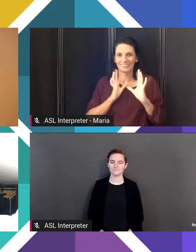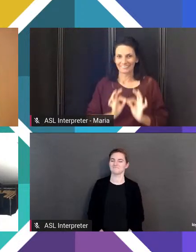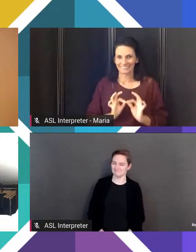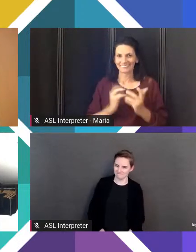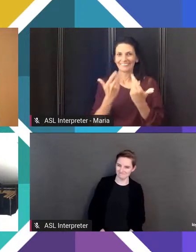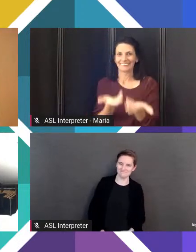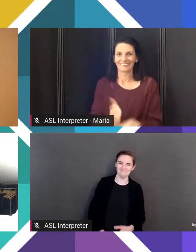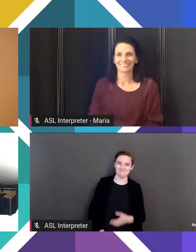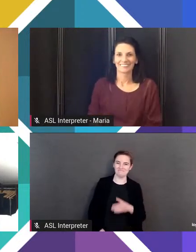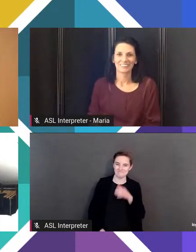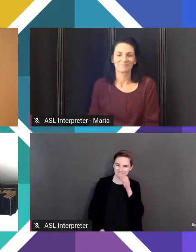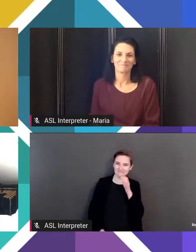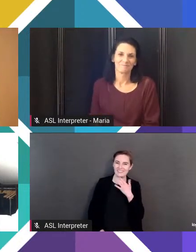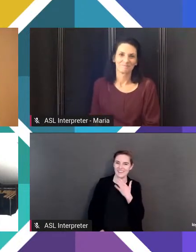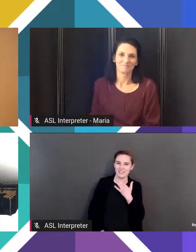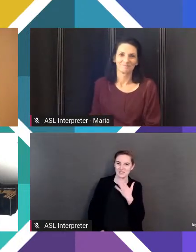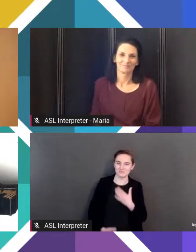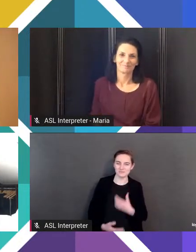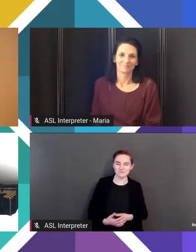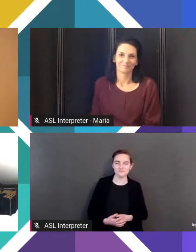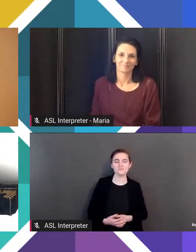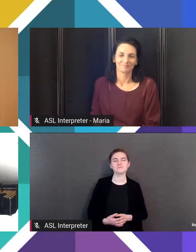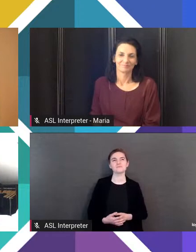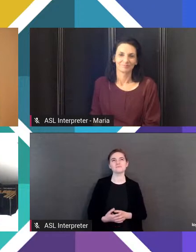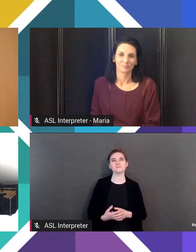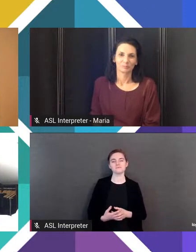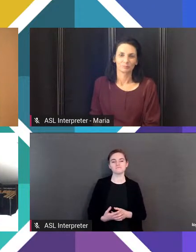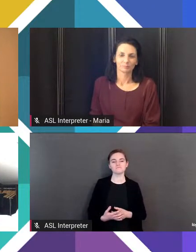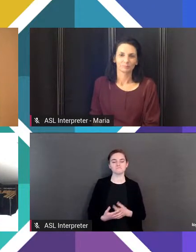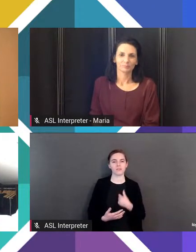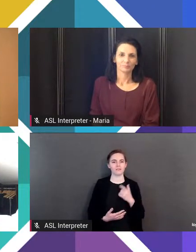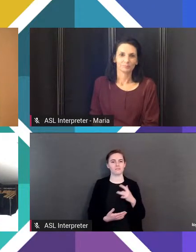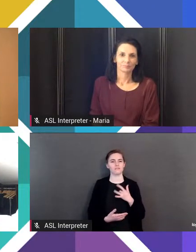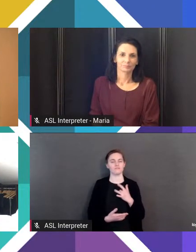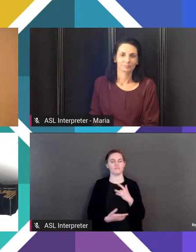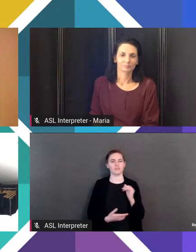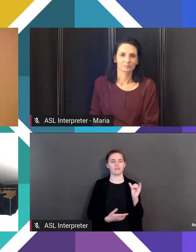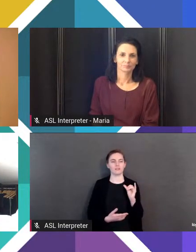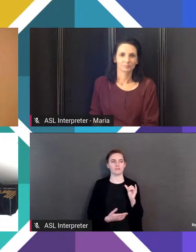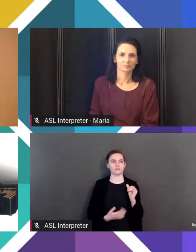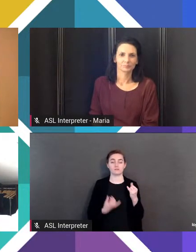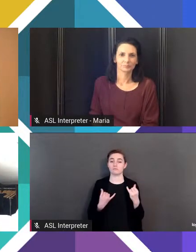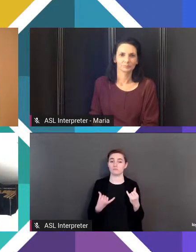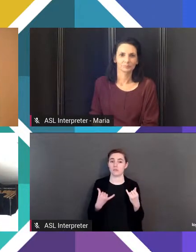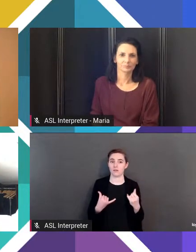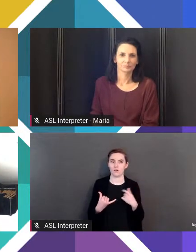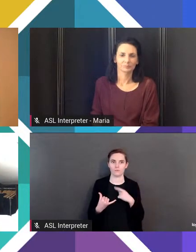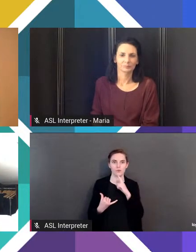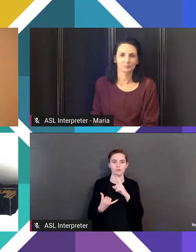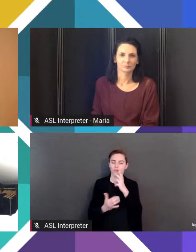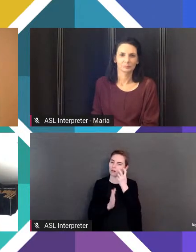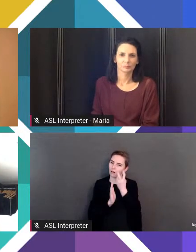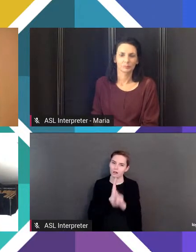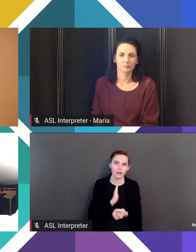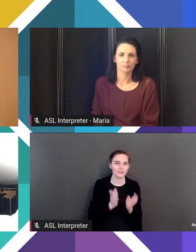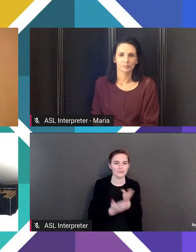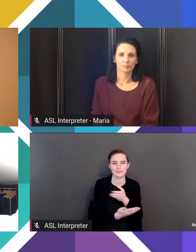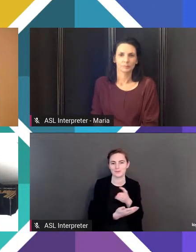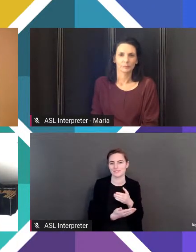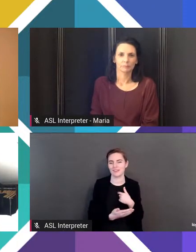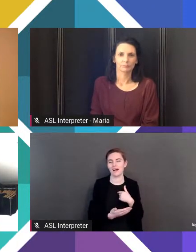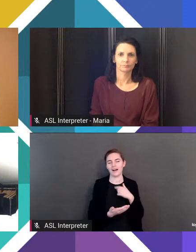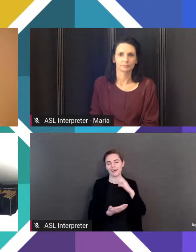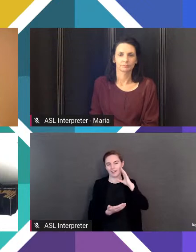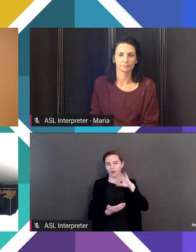Thank you. Yeah, I mean, I feel like right now I'm really into music. So I know I talked about Moonsha